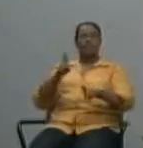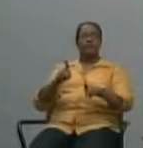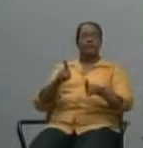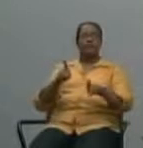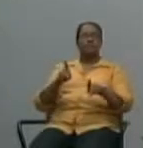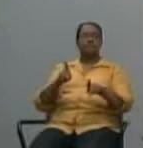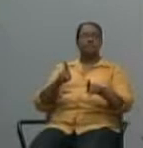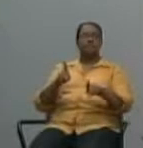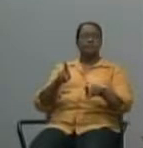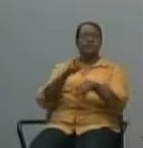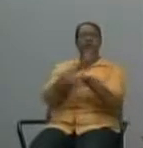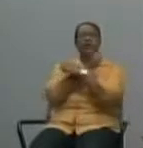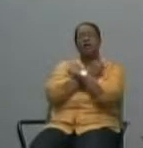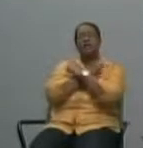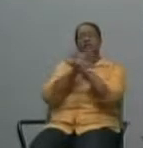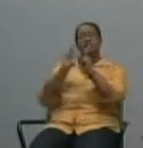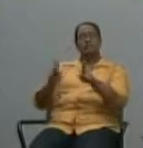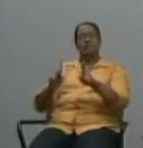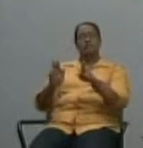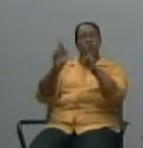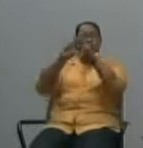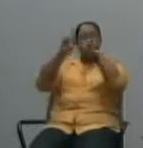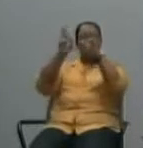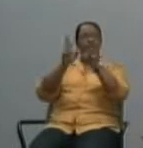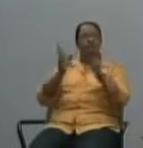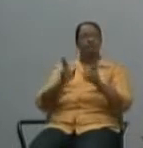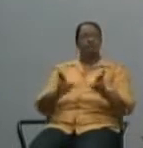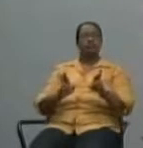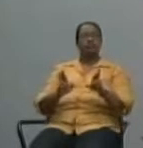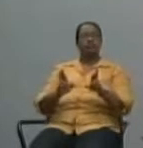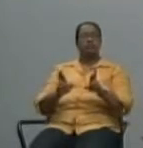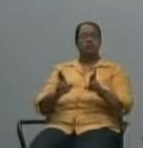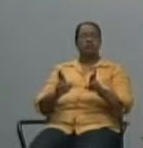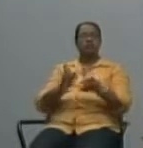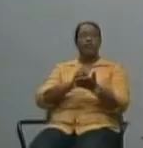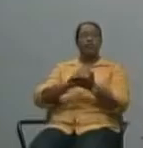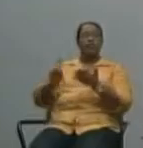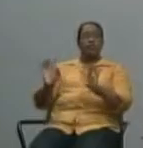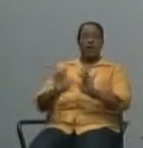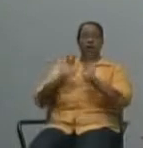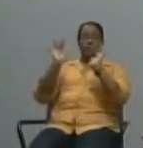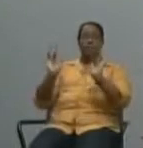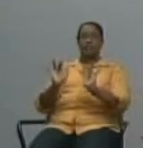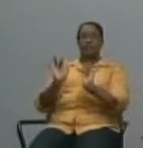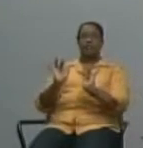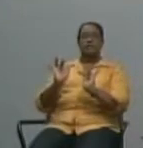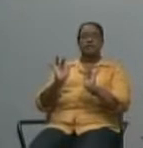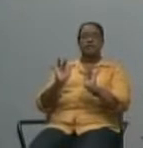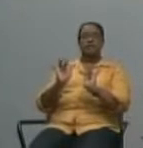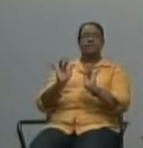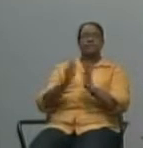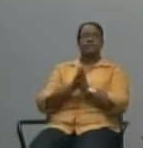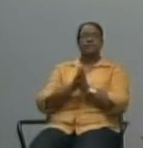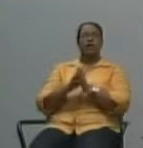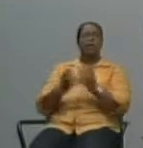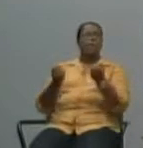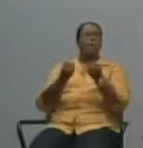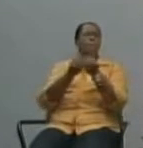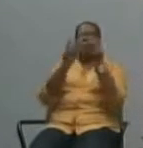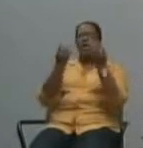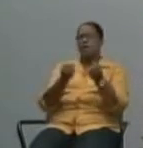or praying the Holy Rosary of Divine Mercy, and so on and so on. There are so many examples we can do. So I'm